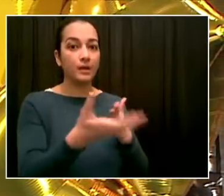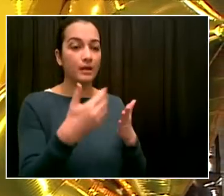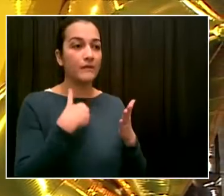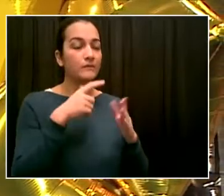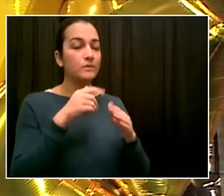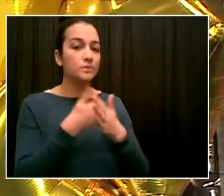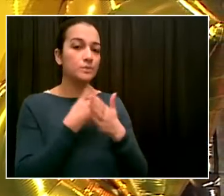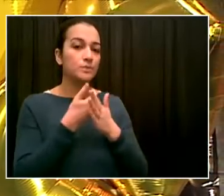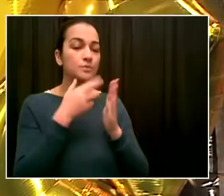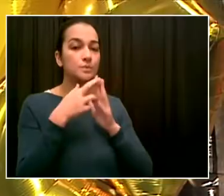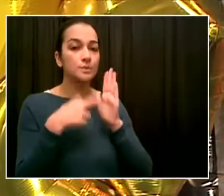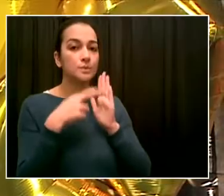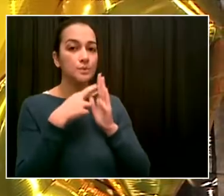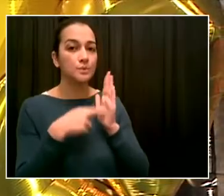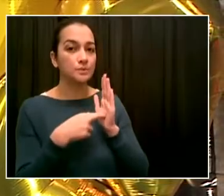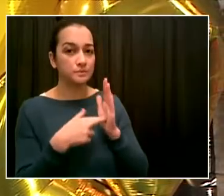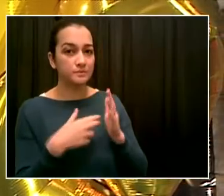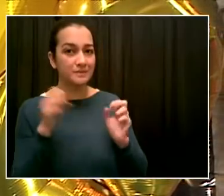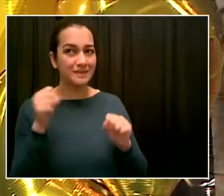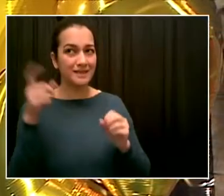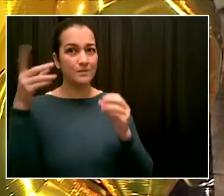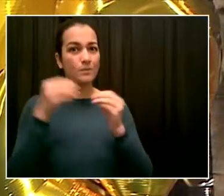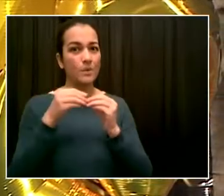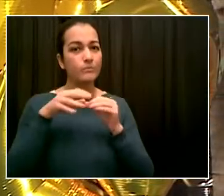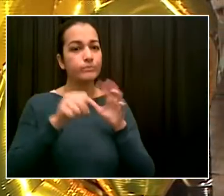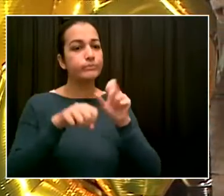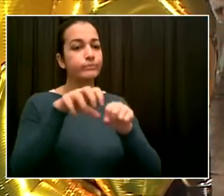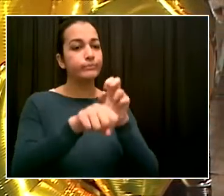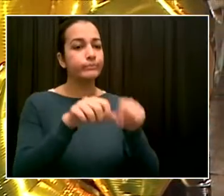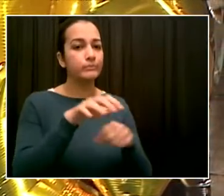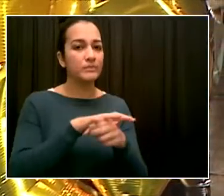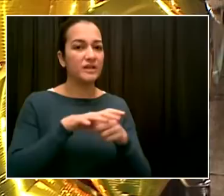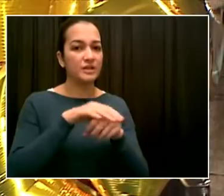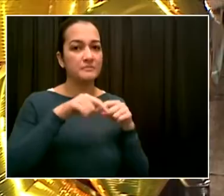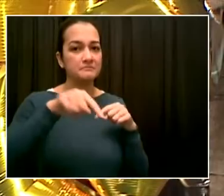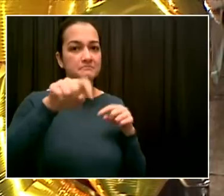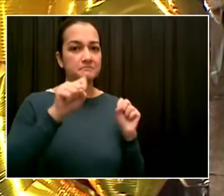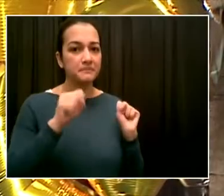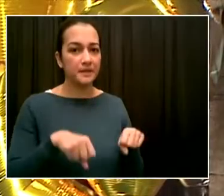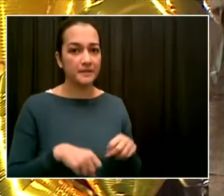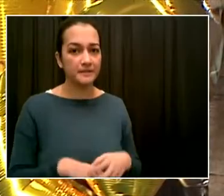it. I think some would maintain that that's already the case anyway.